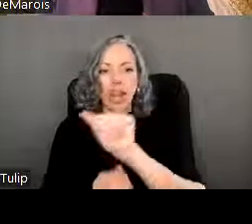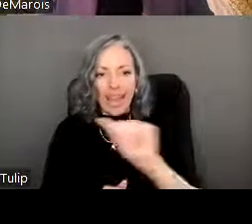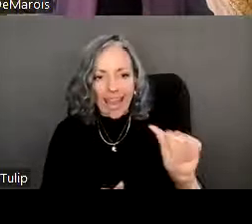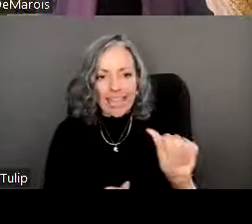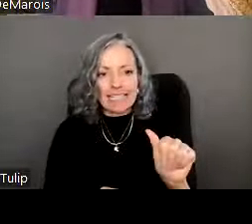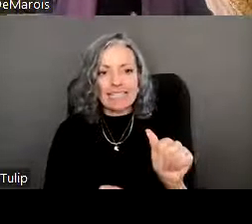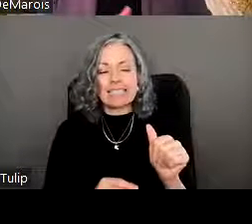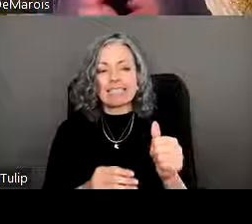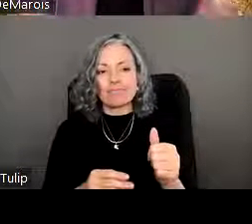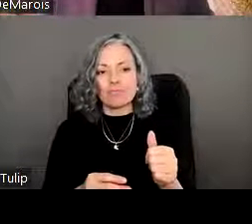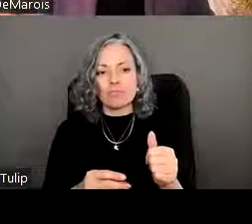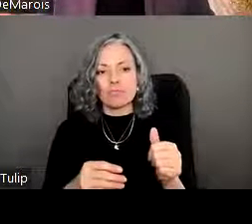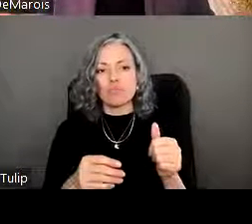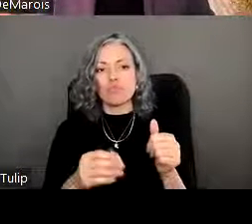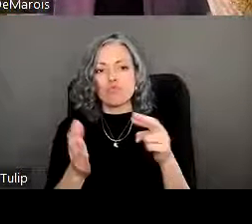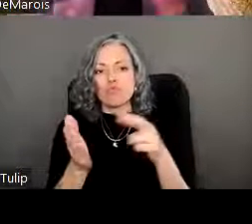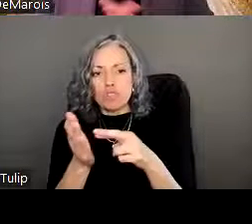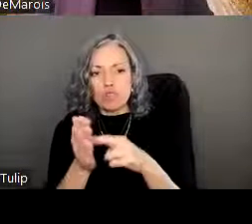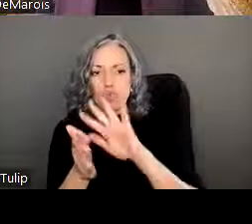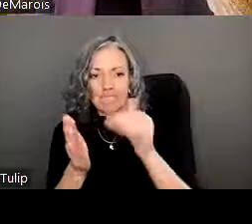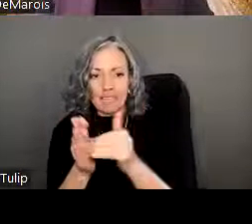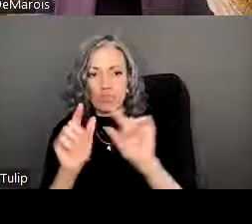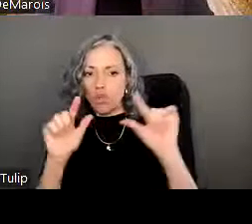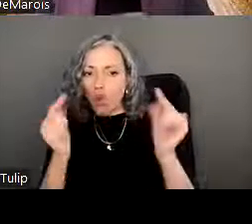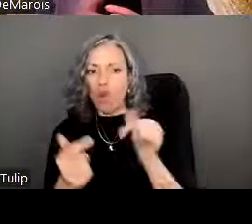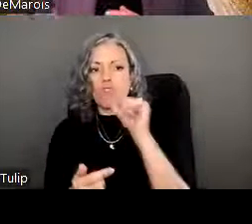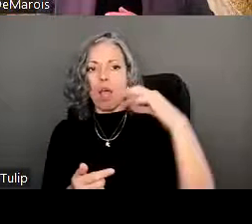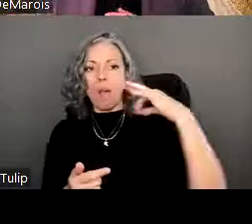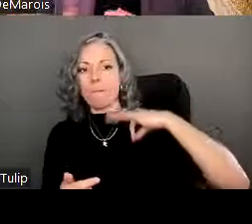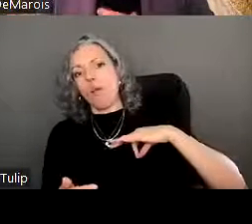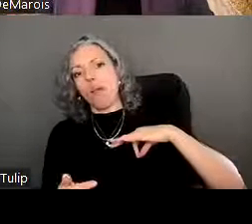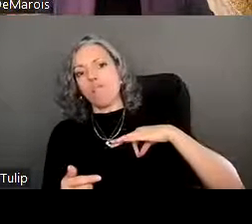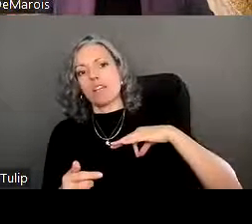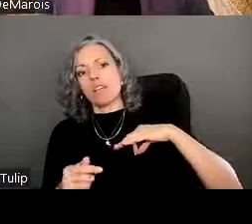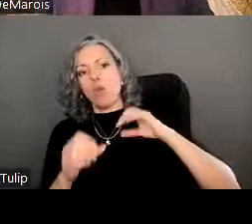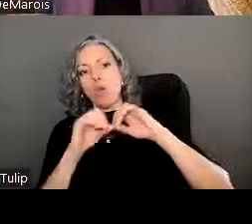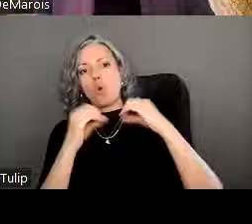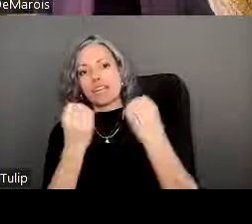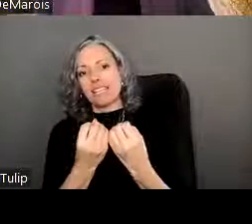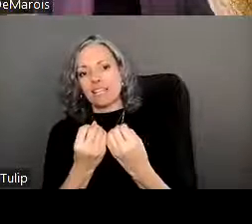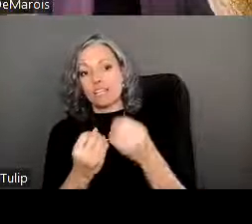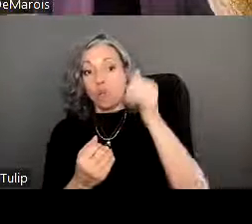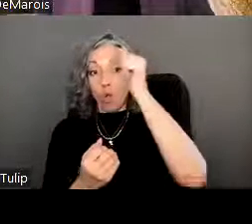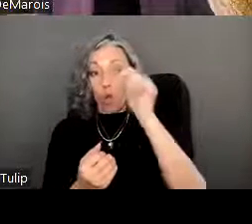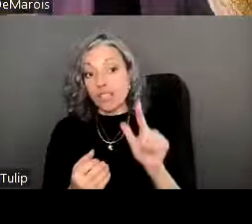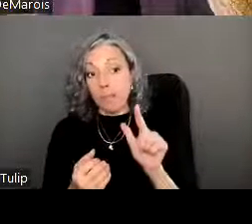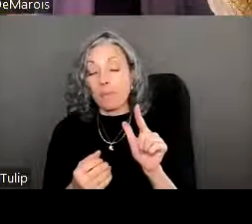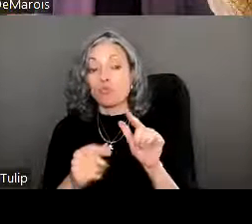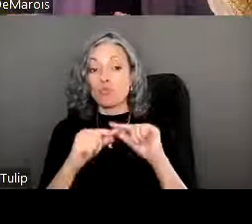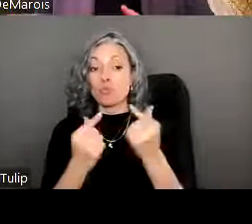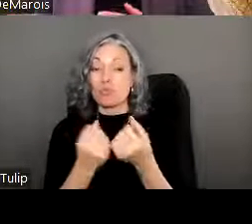Caregiver Resource Centers, all of the nonprofit organizations and the Alzheimer's groups that are supporting